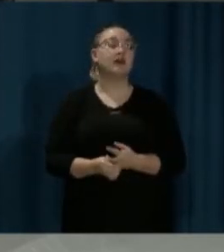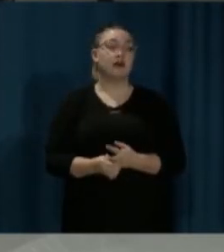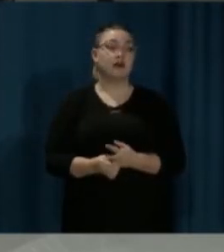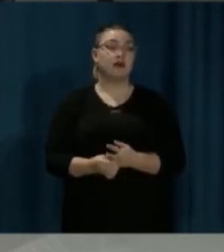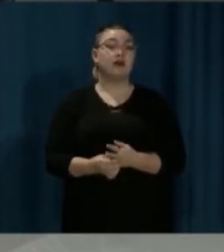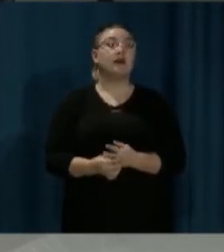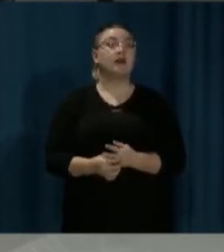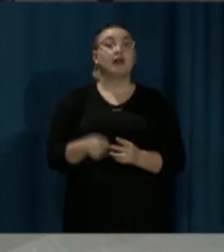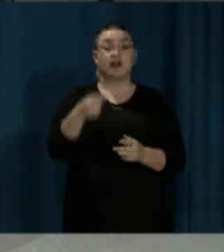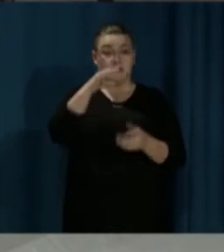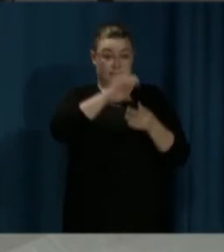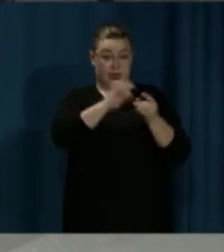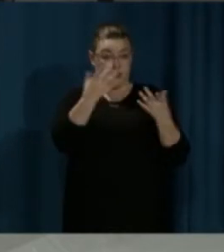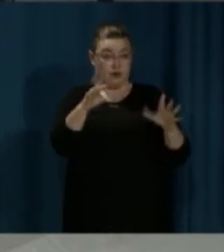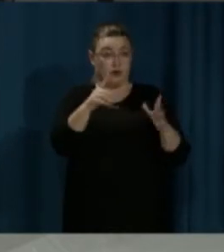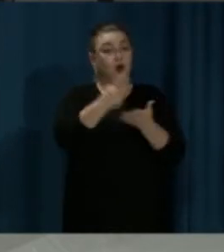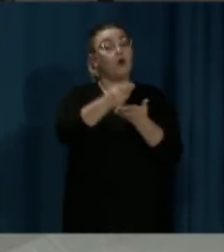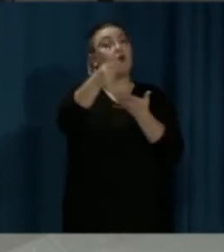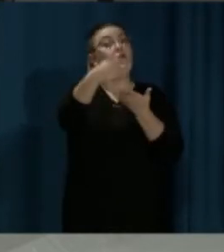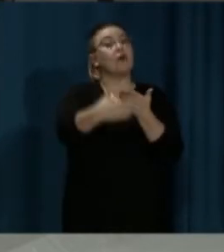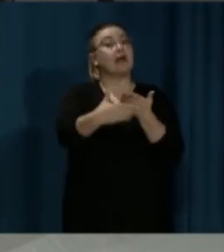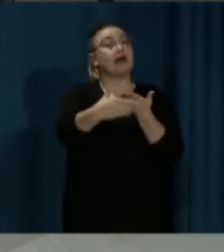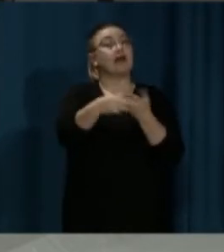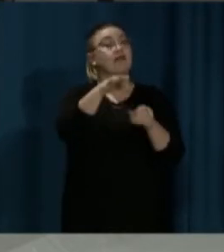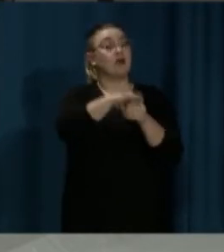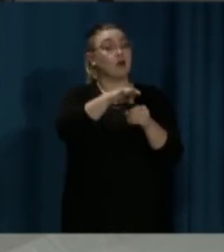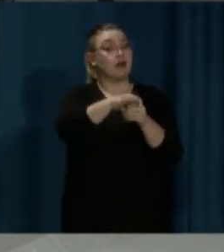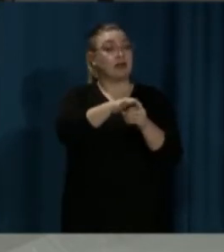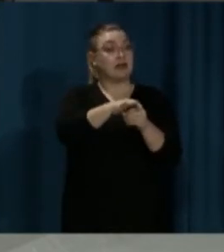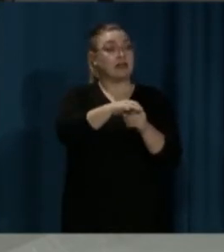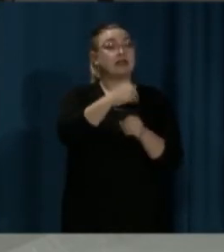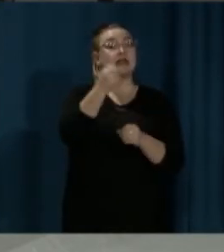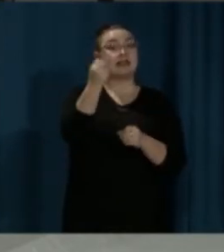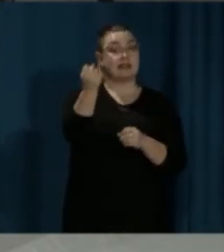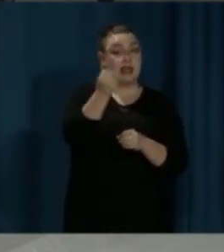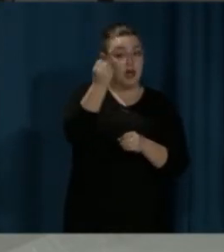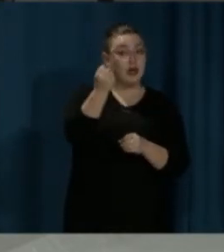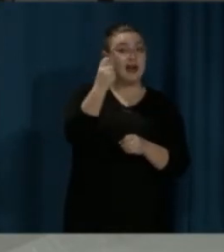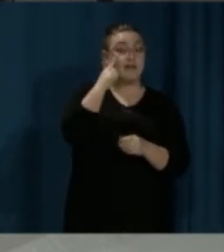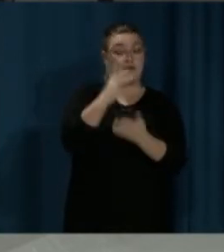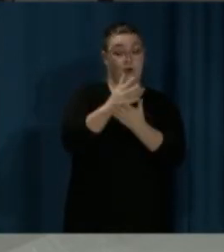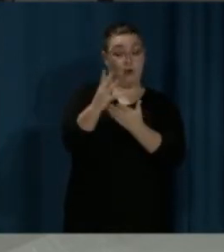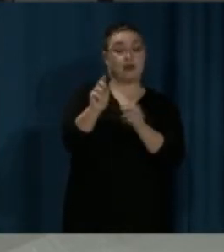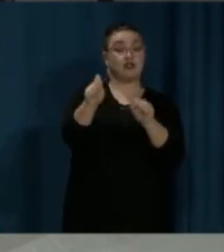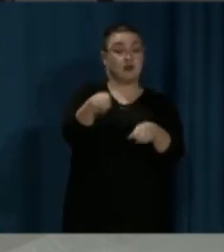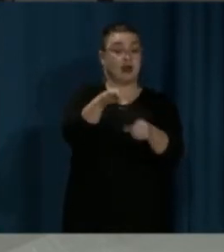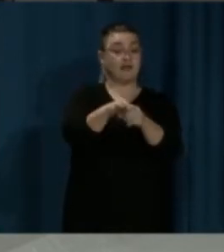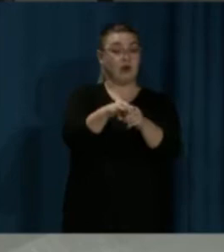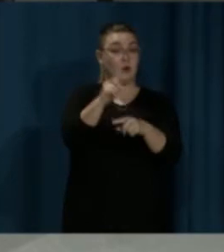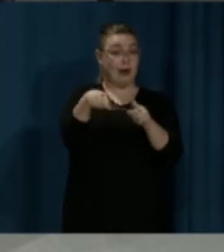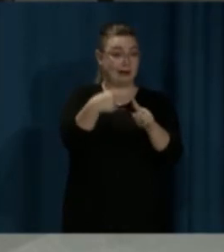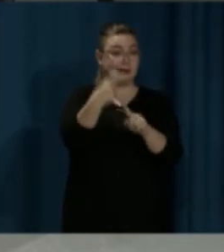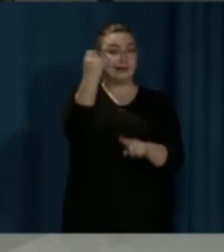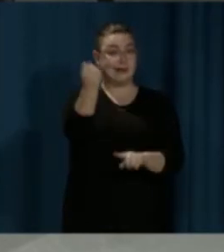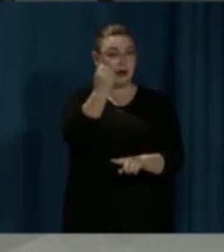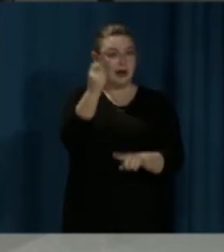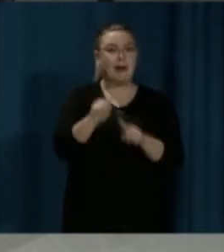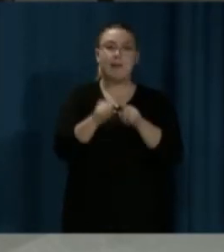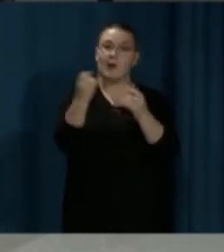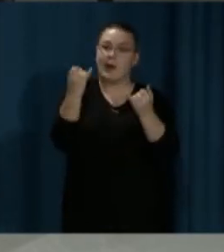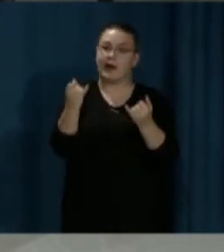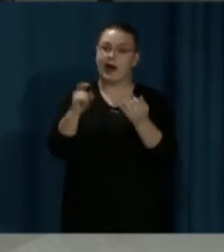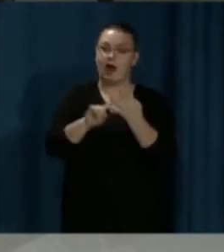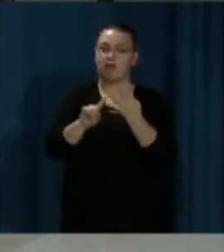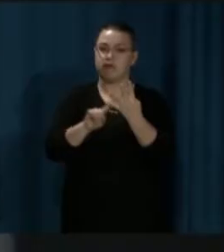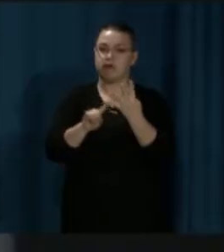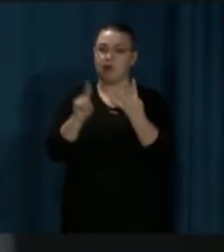Weekend voting you mentioned, so the Saturday voting continues to be throughout the 4-week early vote process, but I think just the one Sunday. Is that